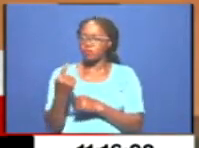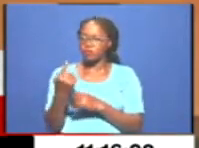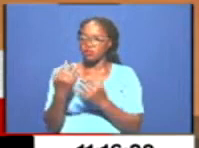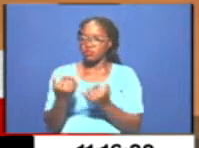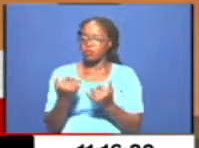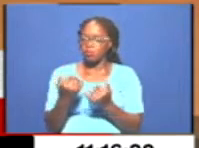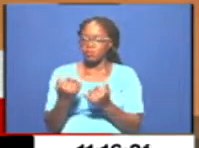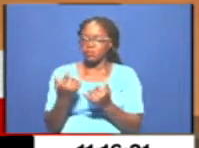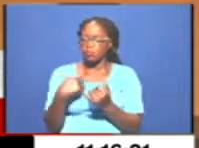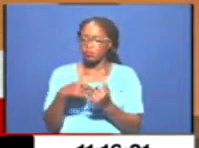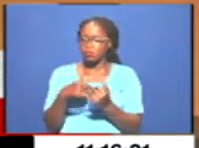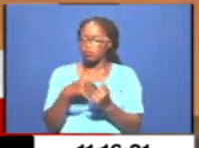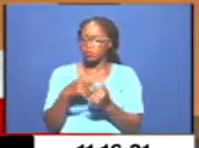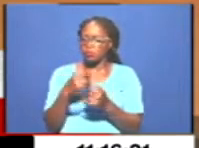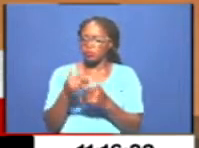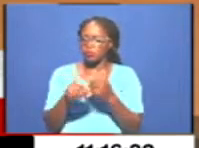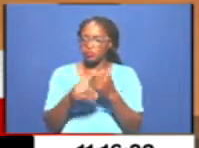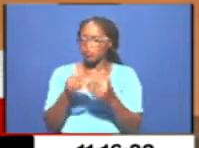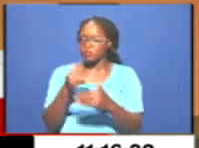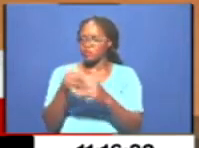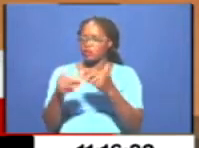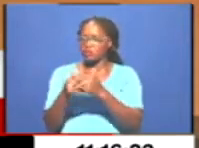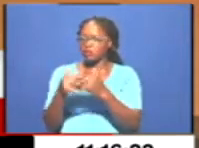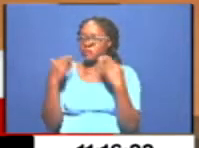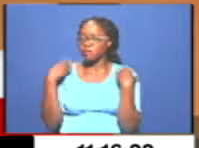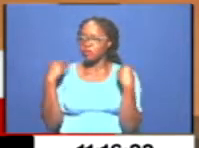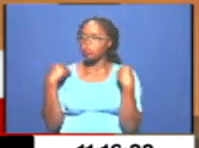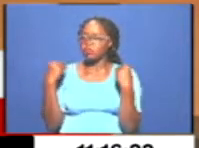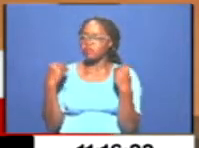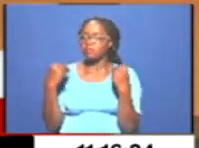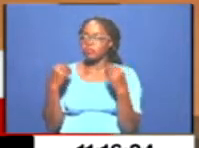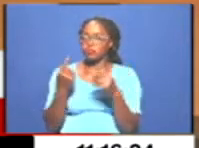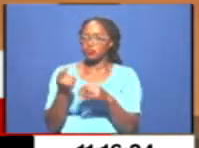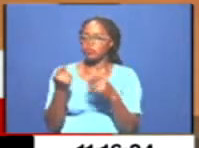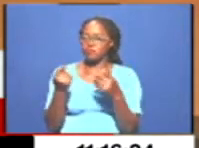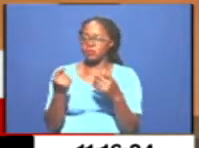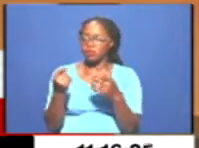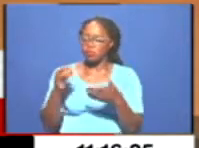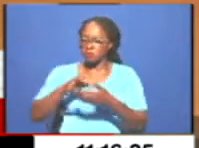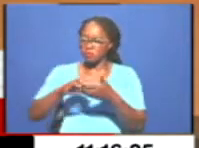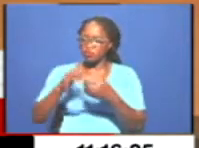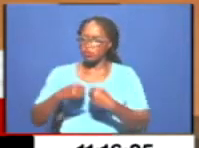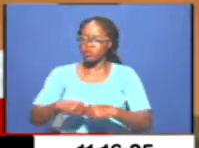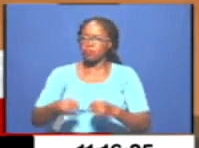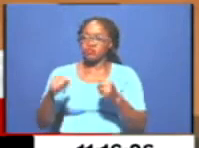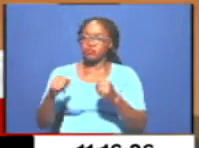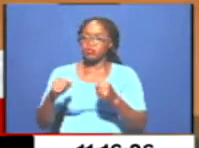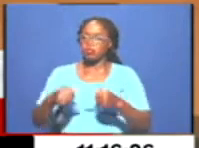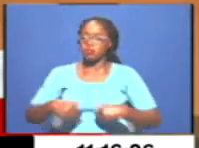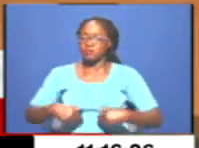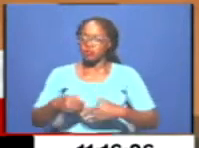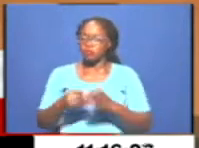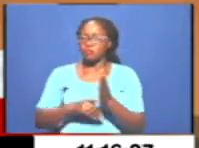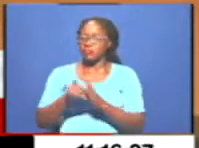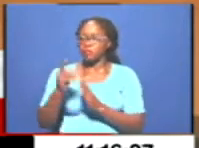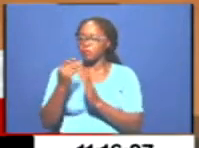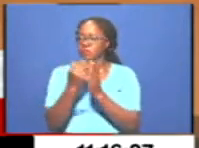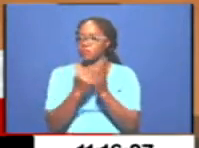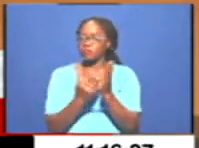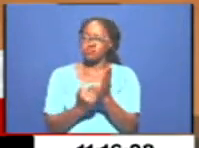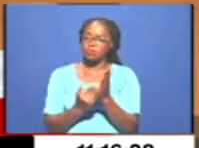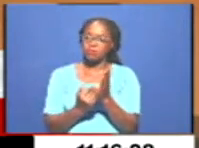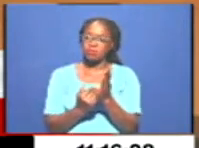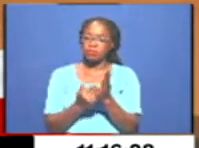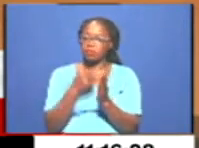our infrastructure is in terms of sports, is that very few federations are able to run youth development programs. And we say